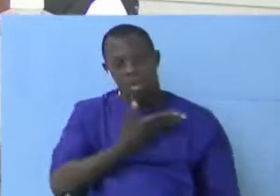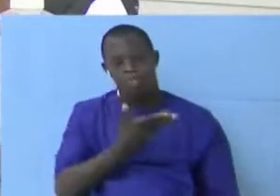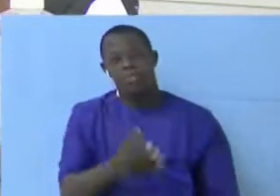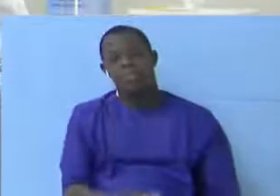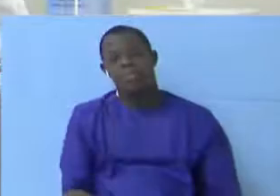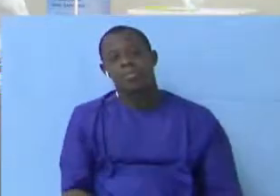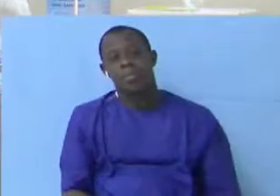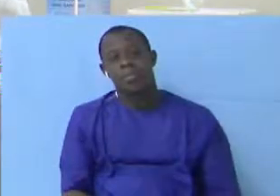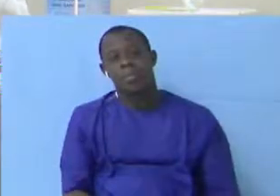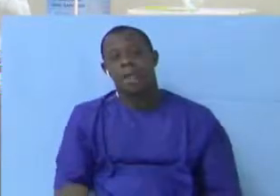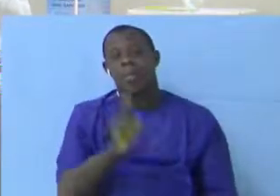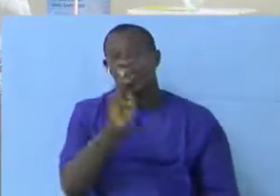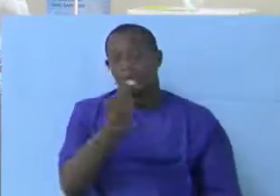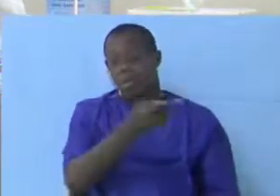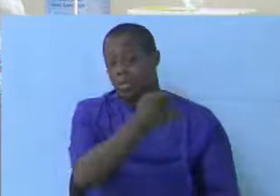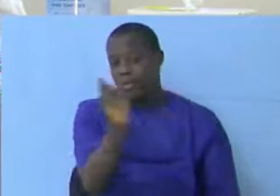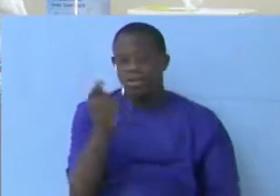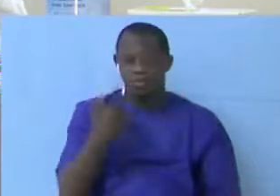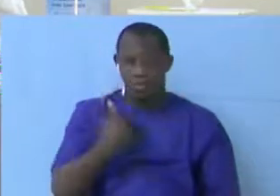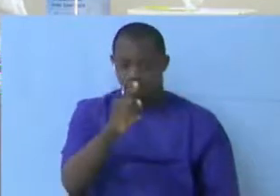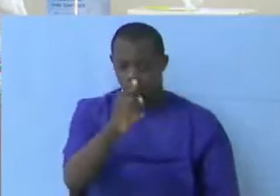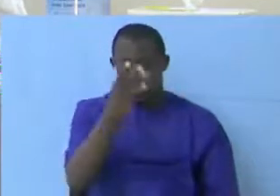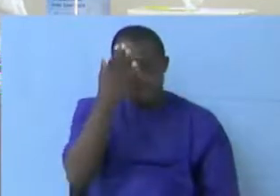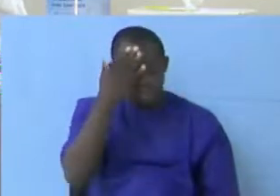But these are people that you really knew?